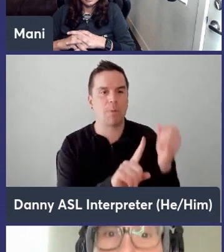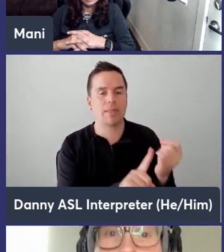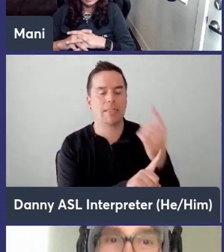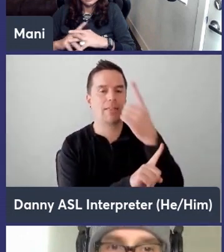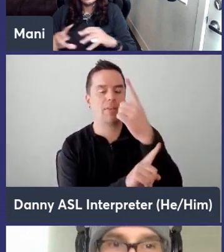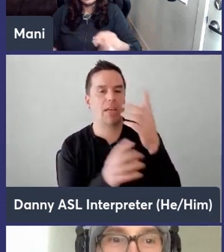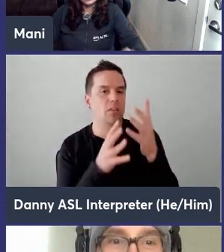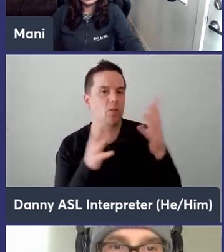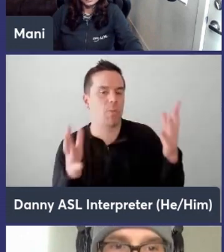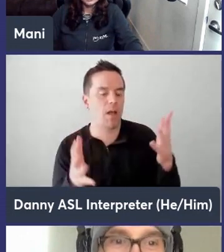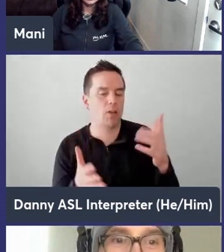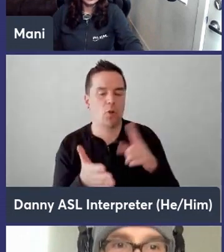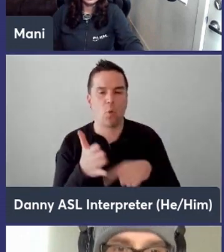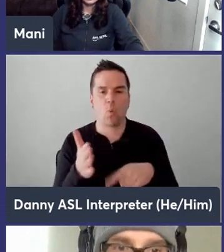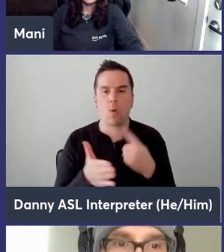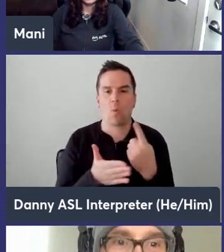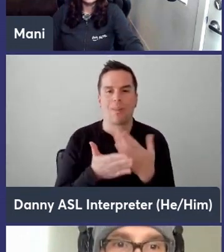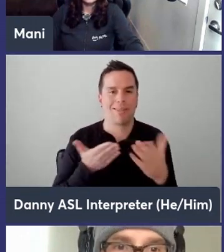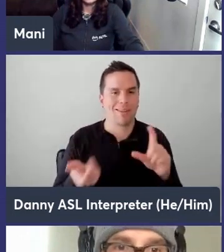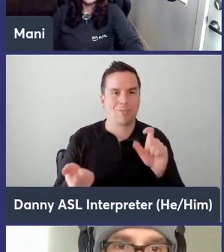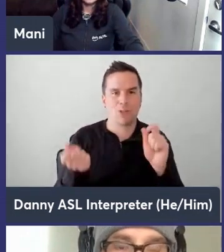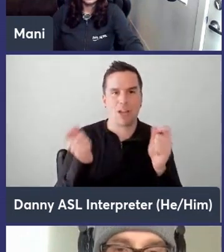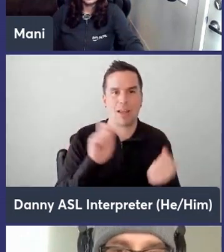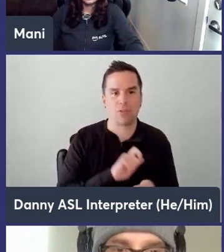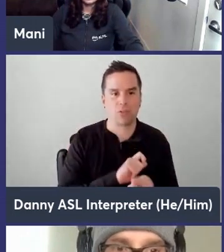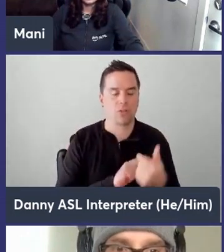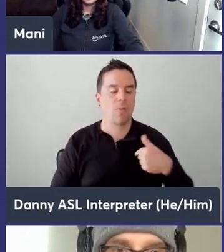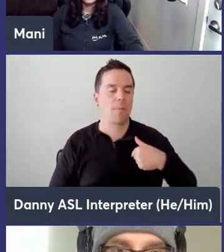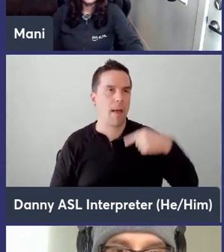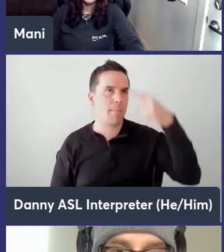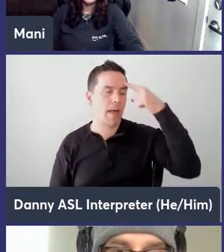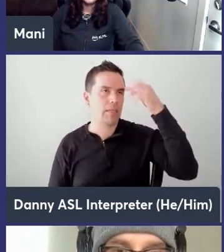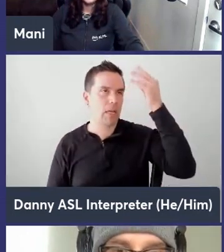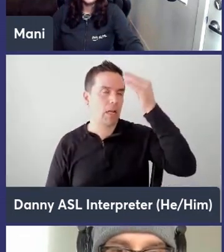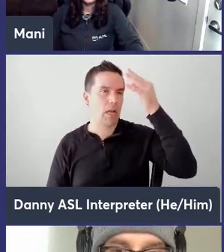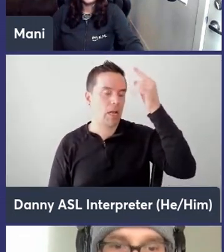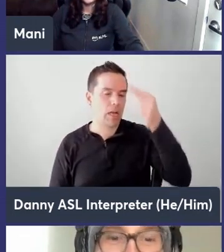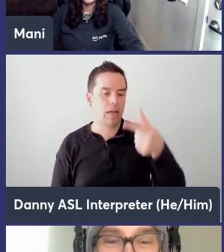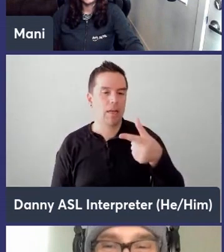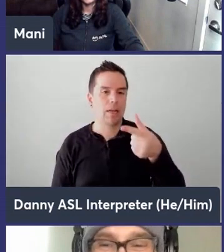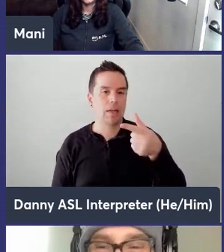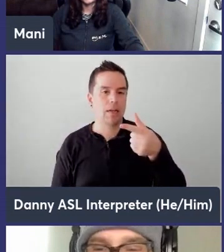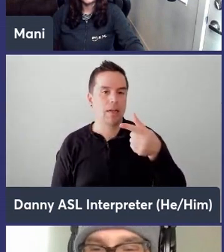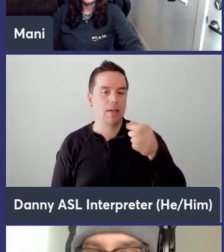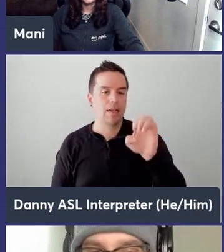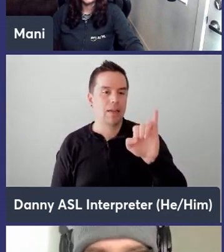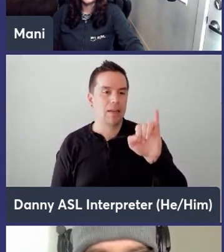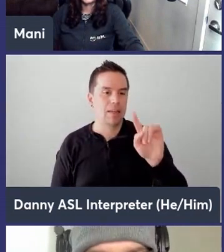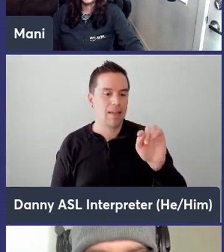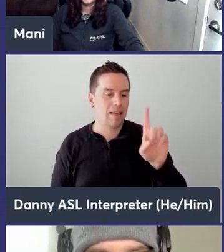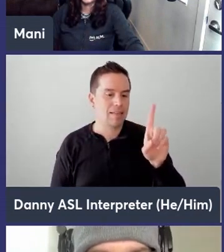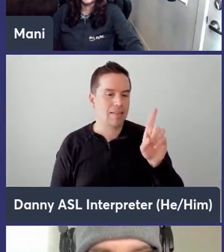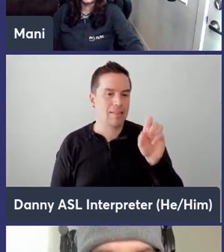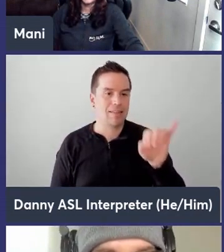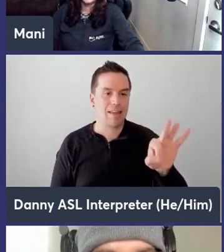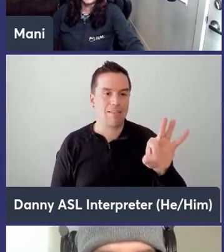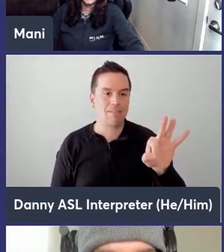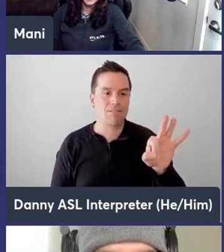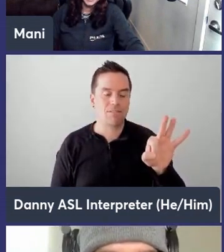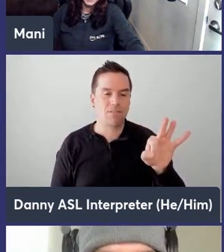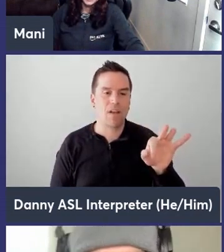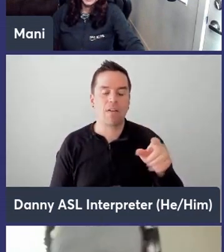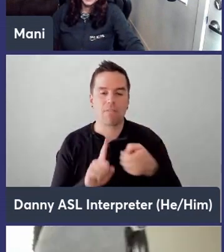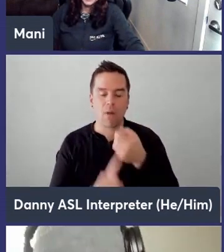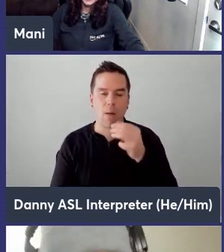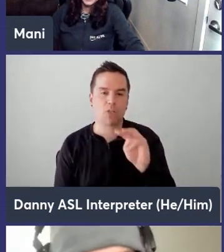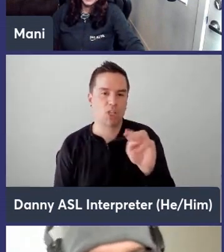I went the wrong direction or something, right? My head's kind of wrapping around git diff for machine learning, right? Right now, it's like, oh, how could I diff these